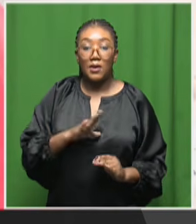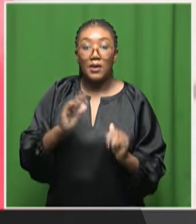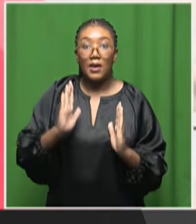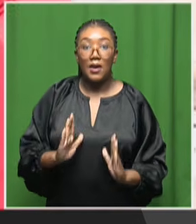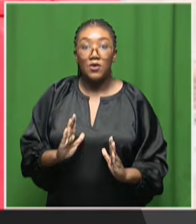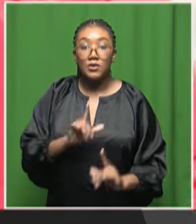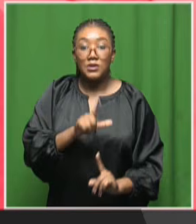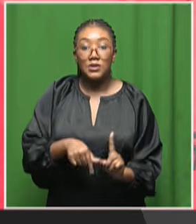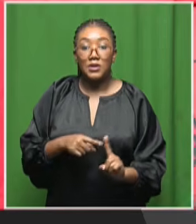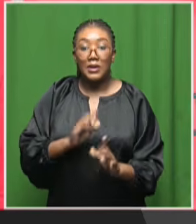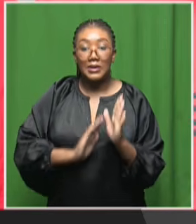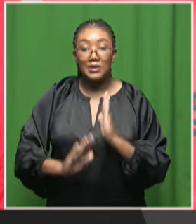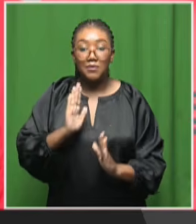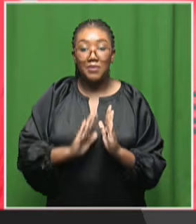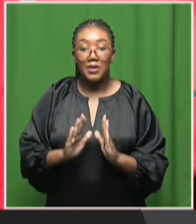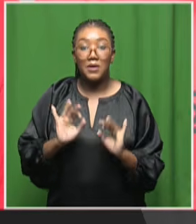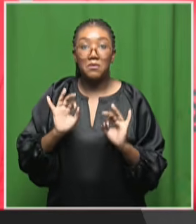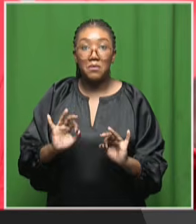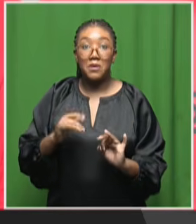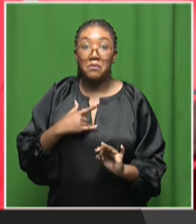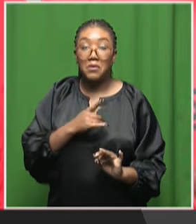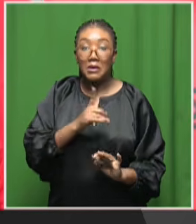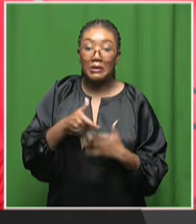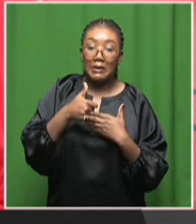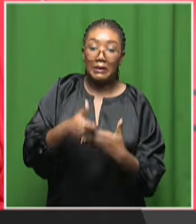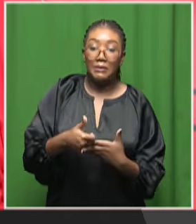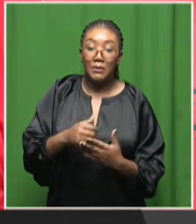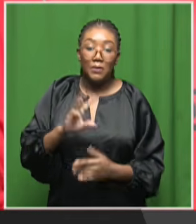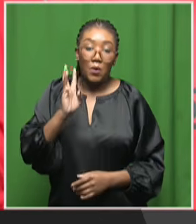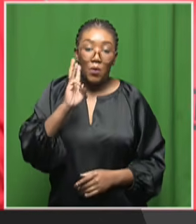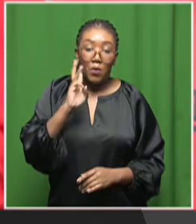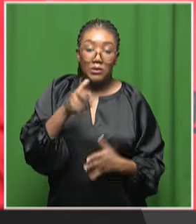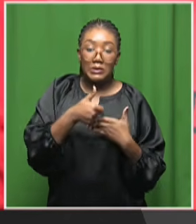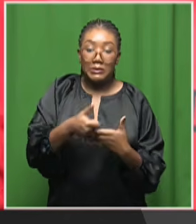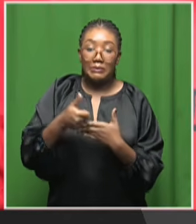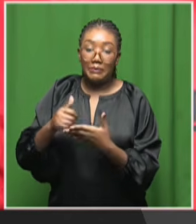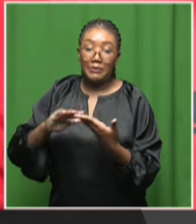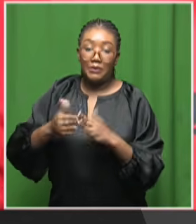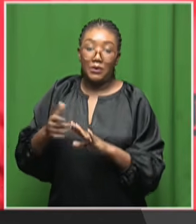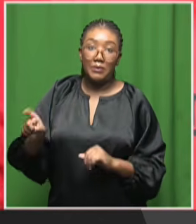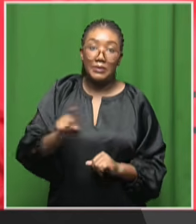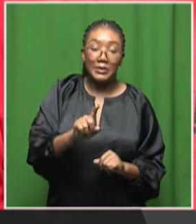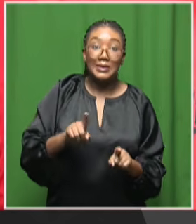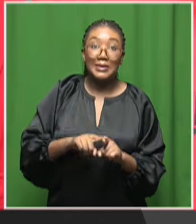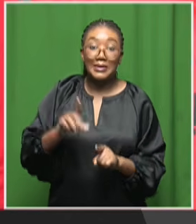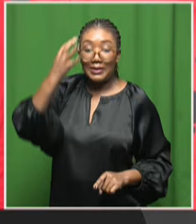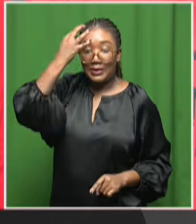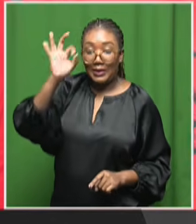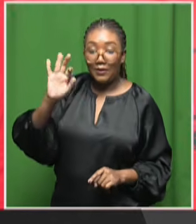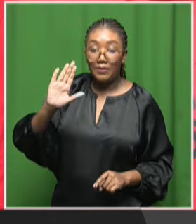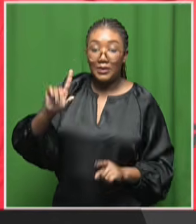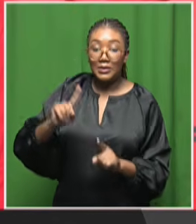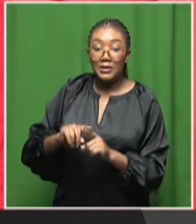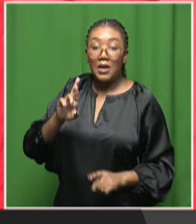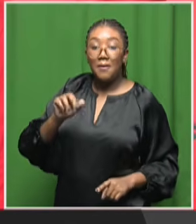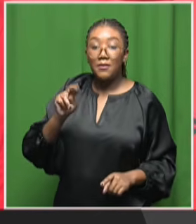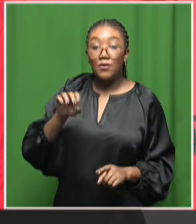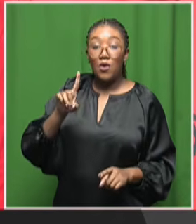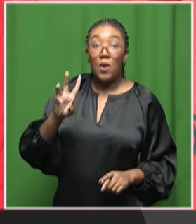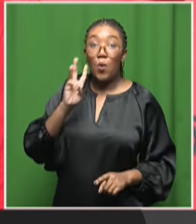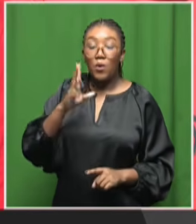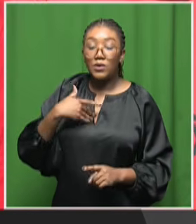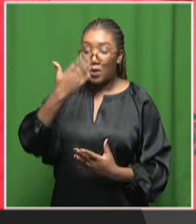News, explaining more on the interventions thereof from the local authorities, saying that he is aware of the